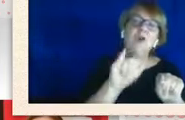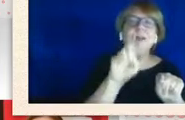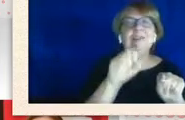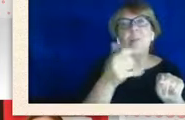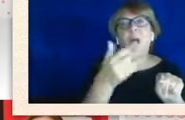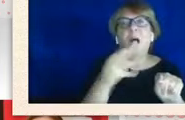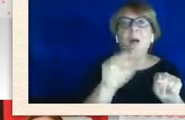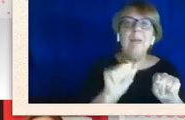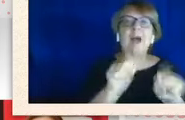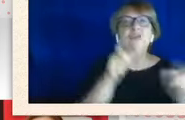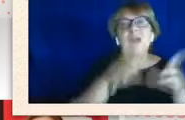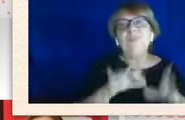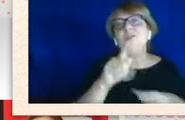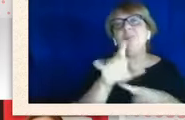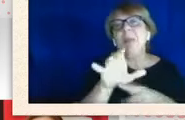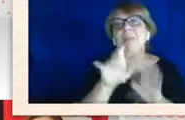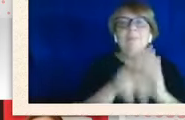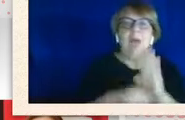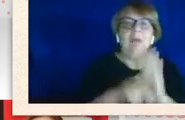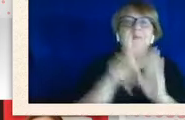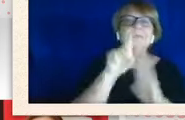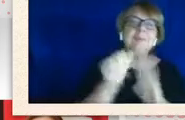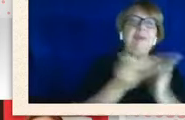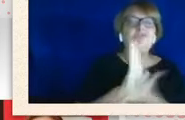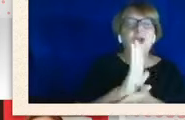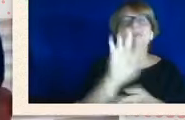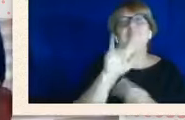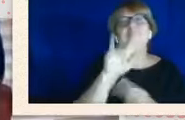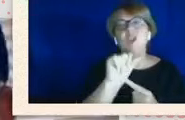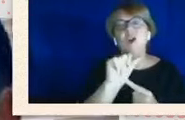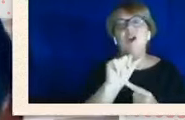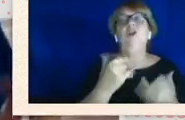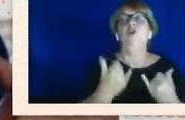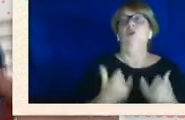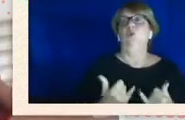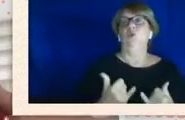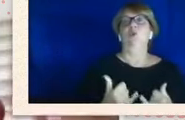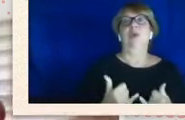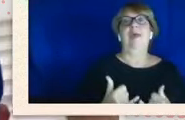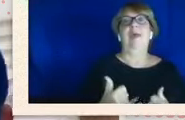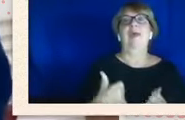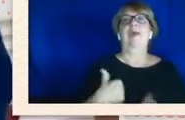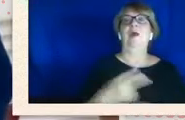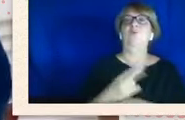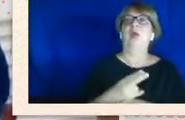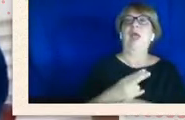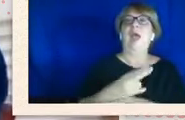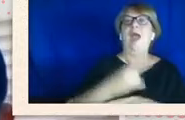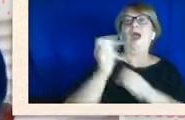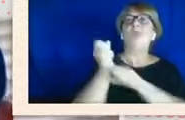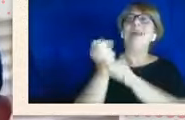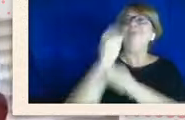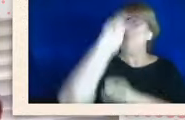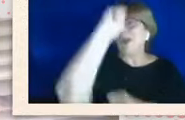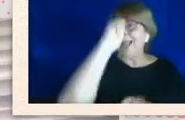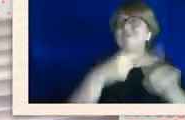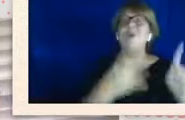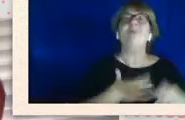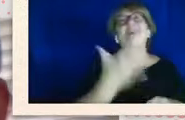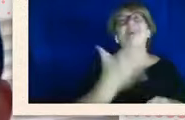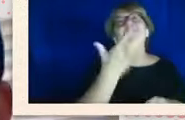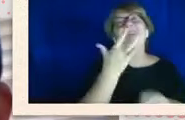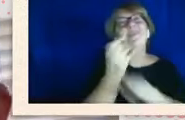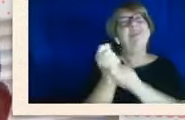Policy, Disability Rights, Florida. Today, I'm wearing a baseball cap for my favorite baseball team, the New York